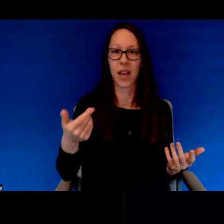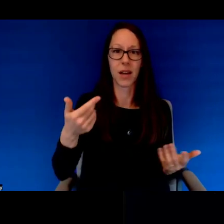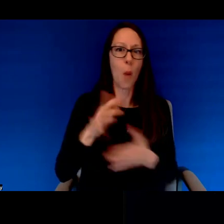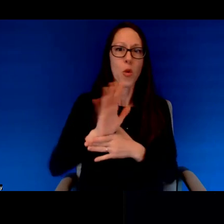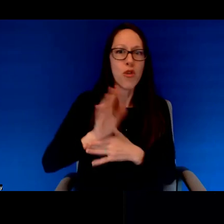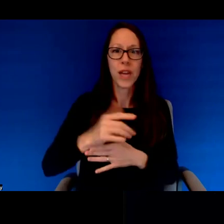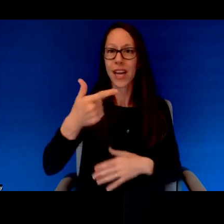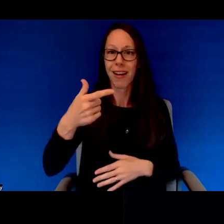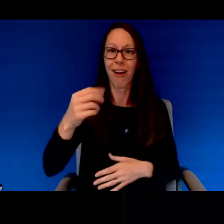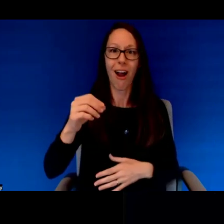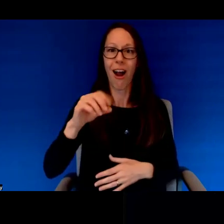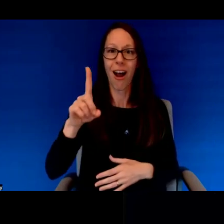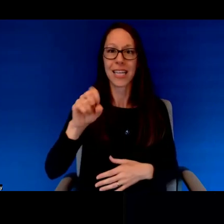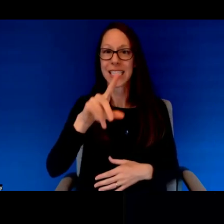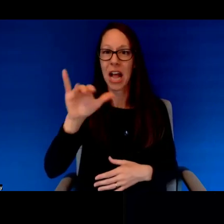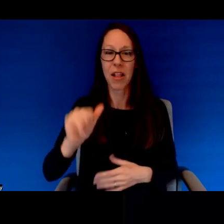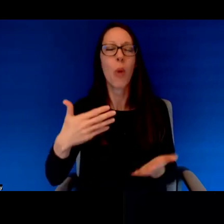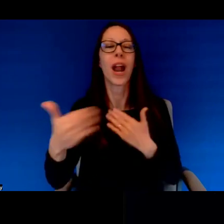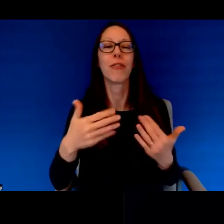you want. What do you tell them?